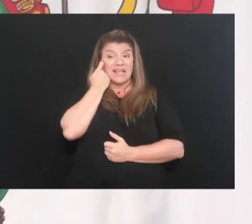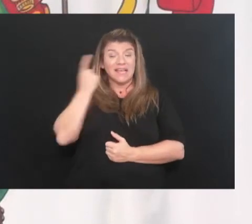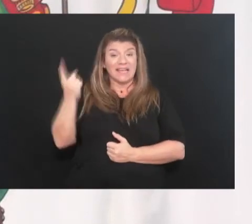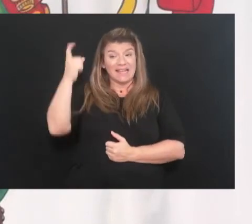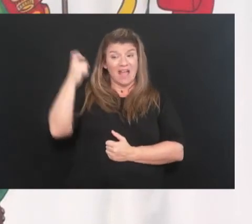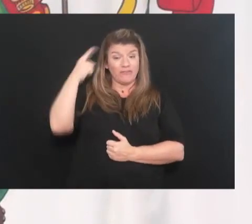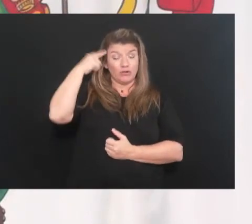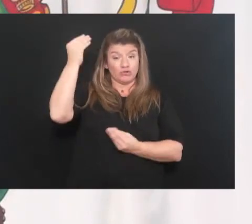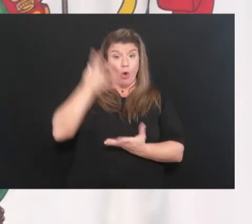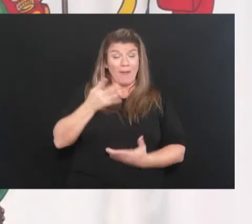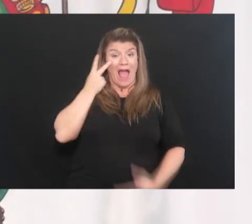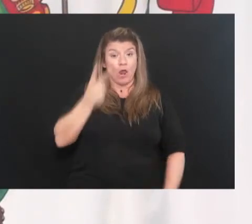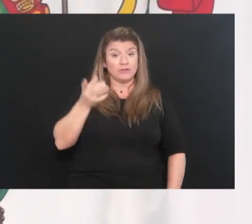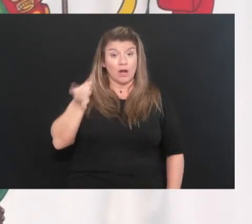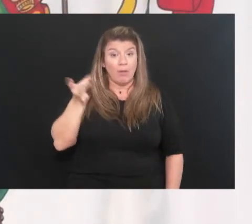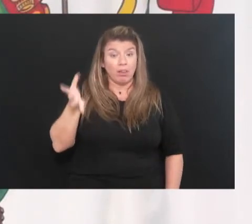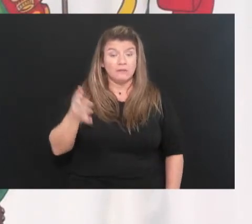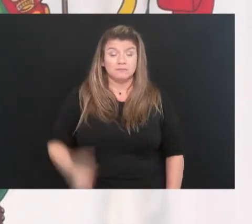look terrible."